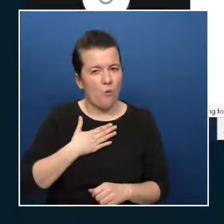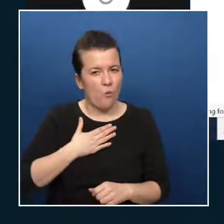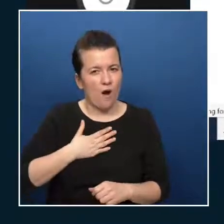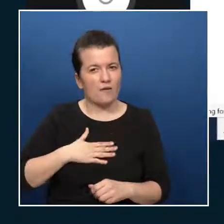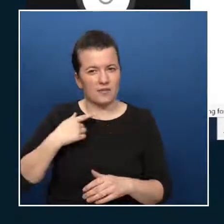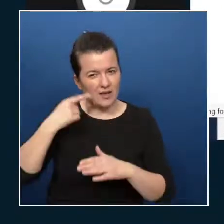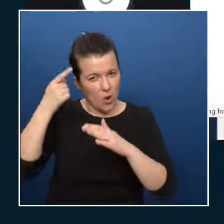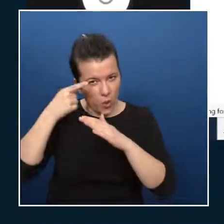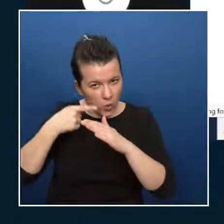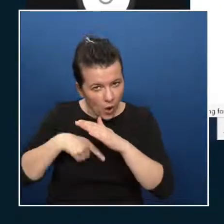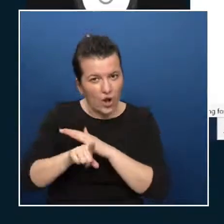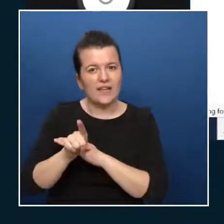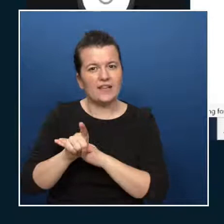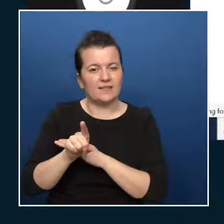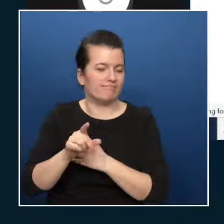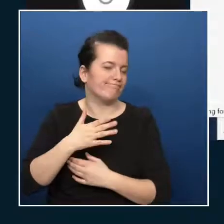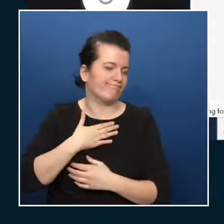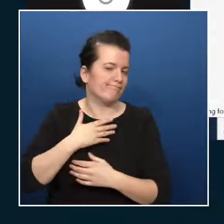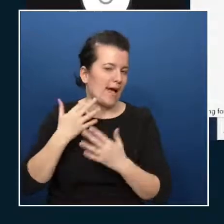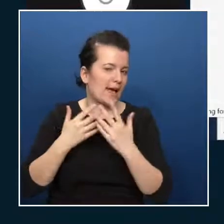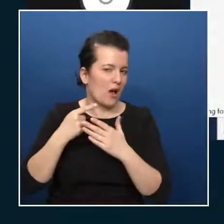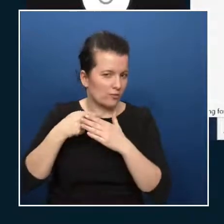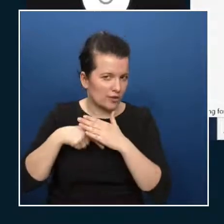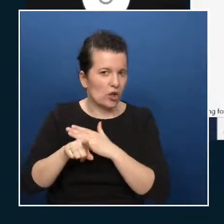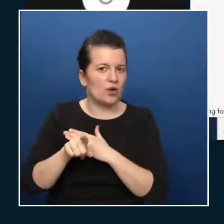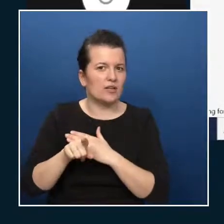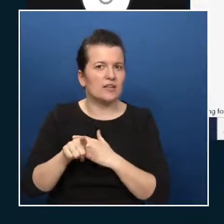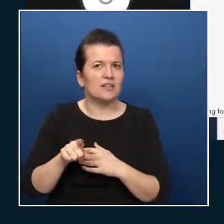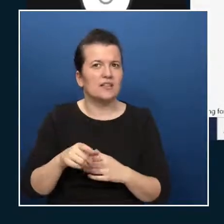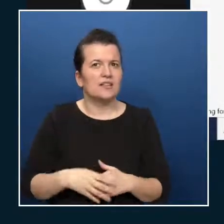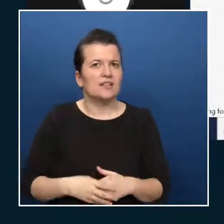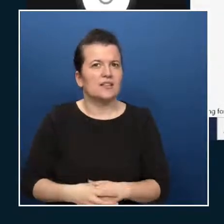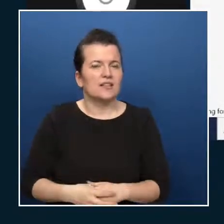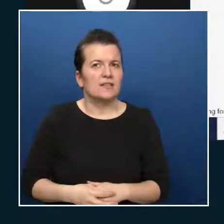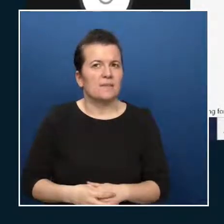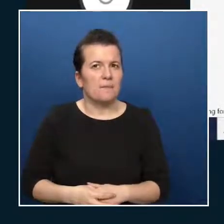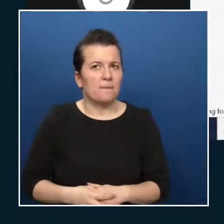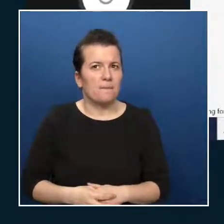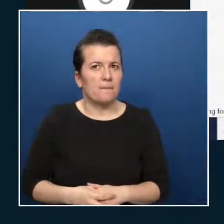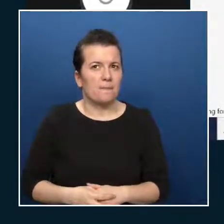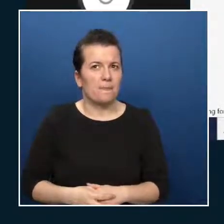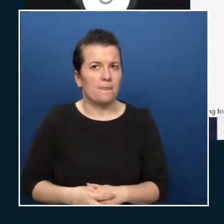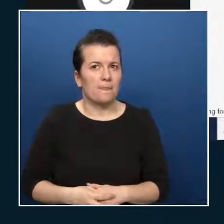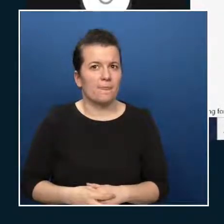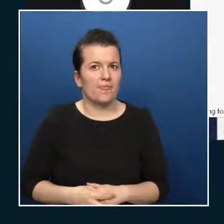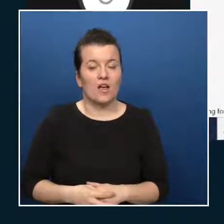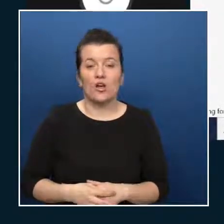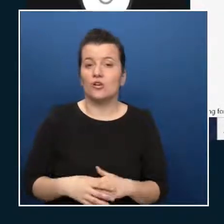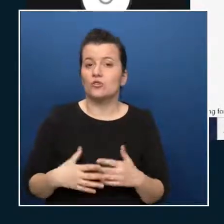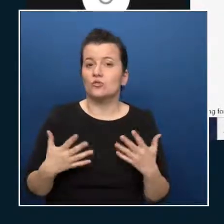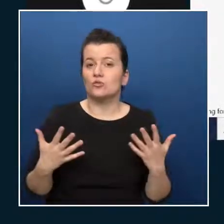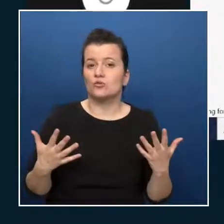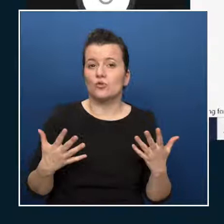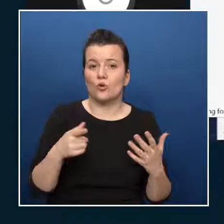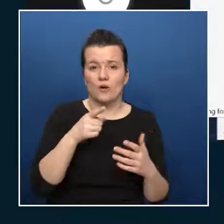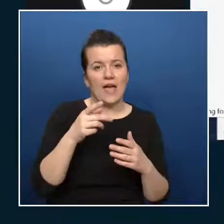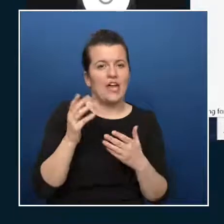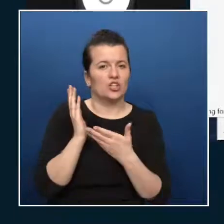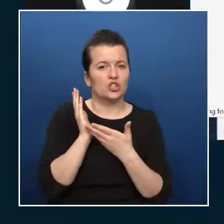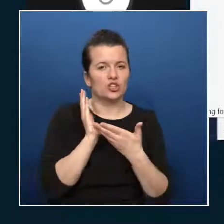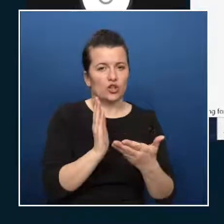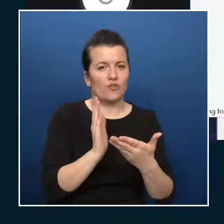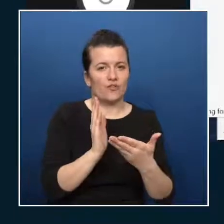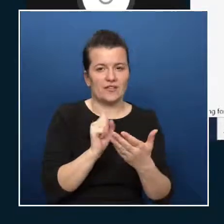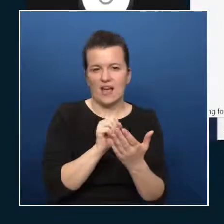here, so what have you actually learned between deploying platform as service application